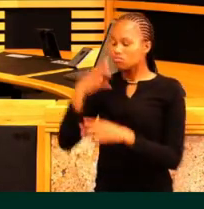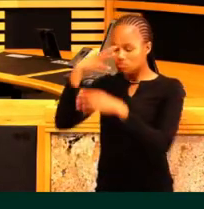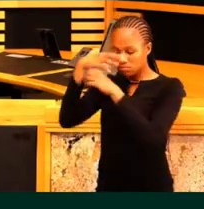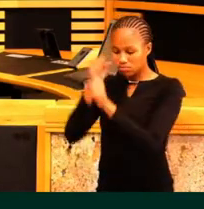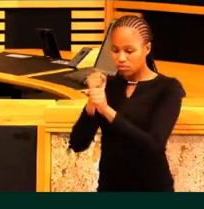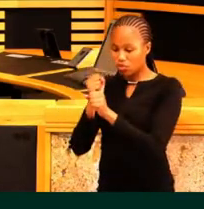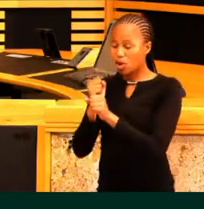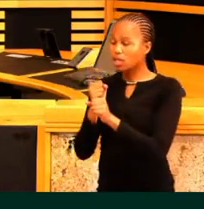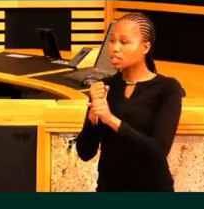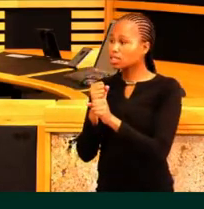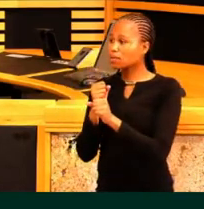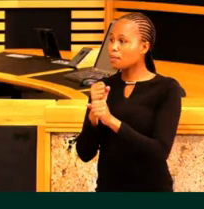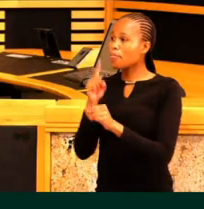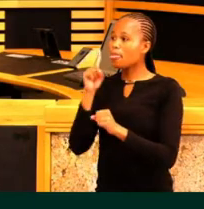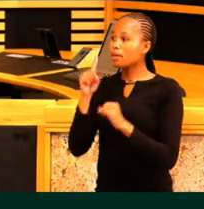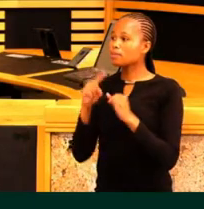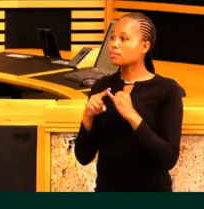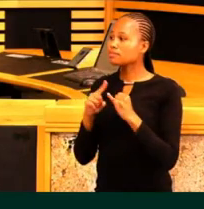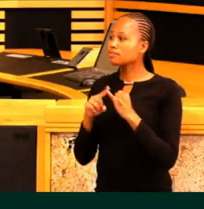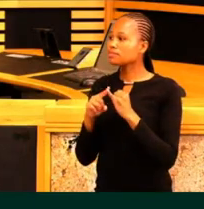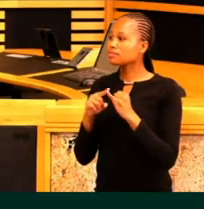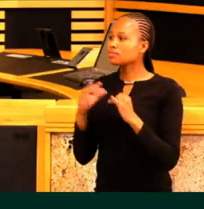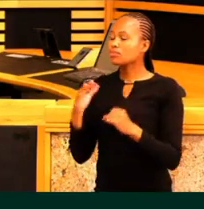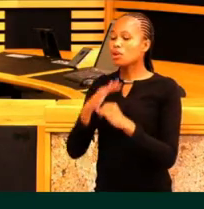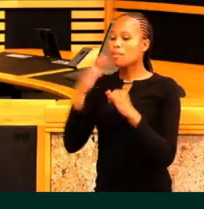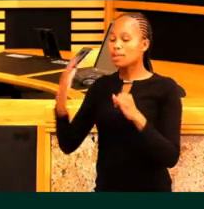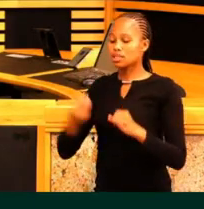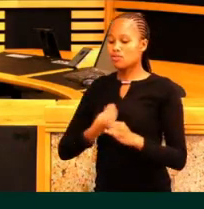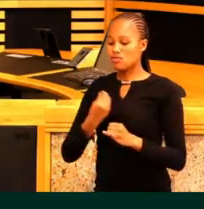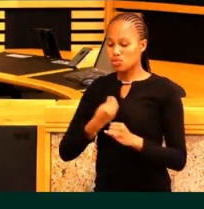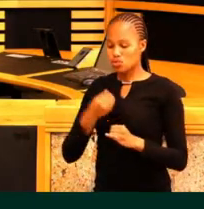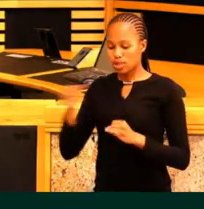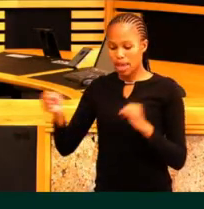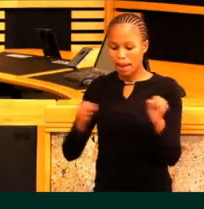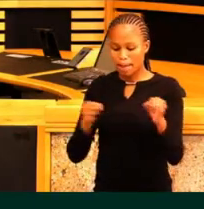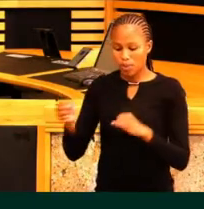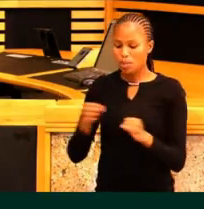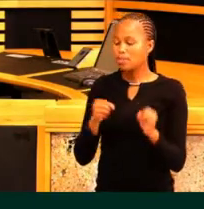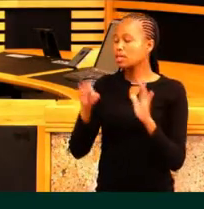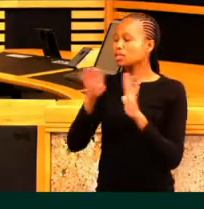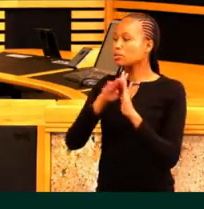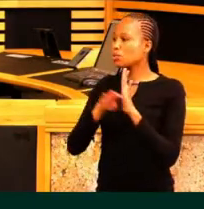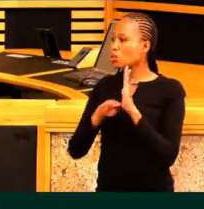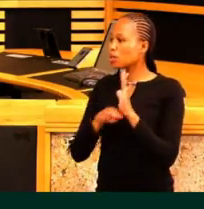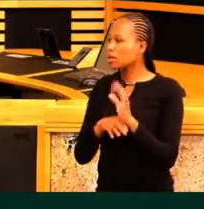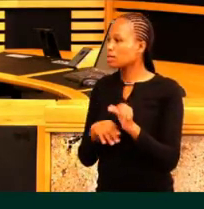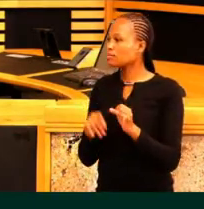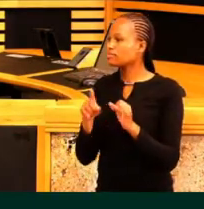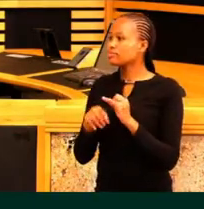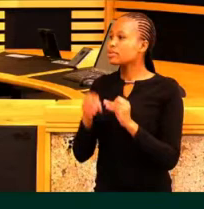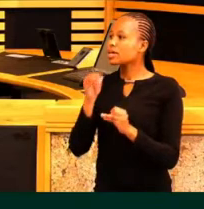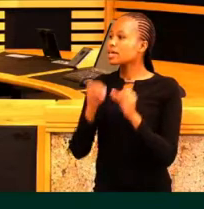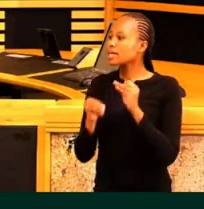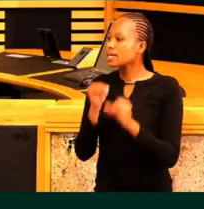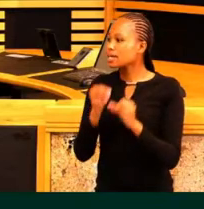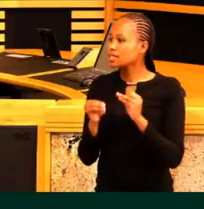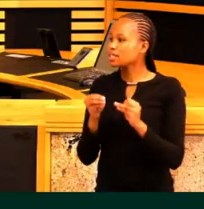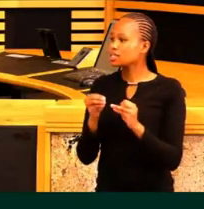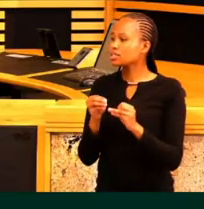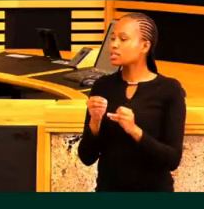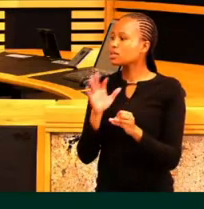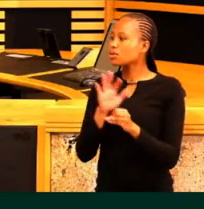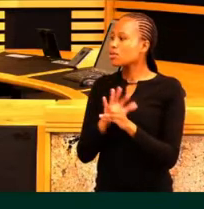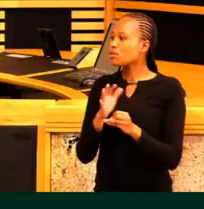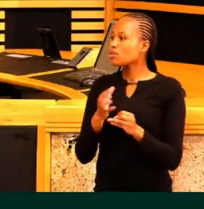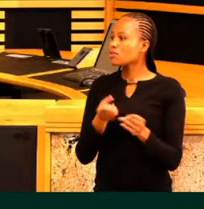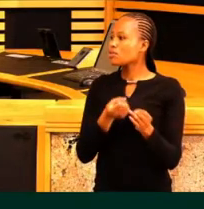on one massive youth employment programs the creation of creation and retention